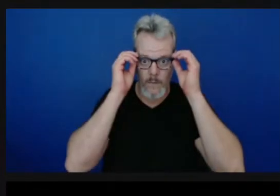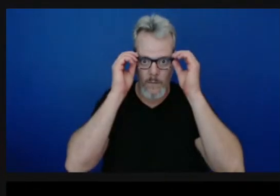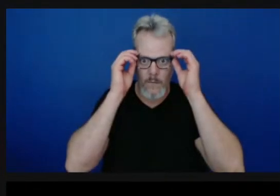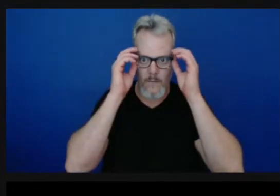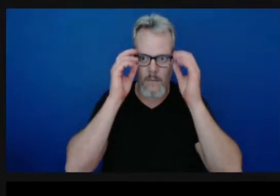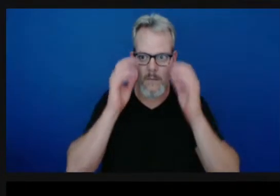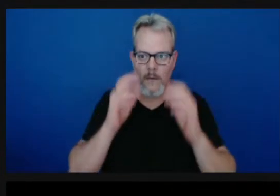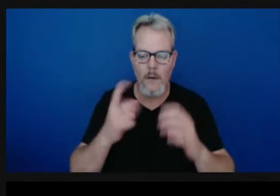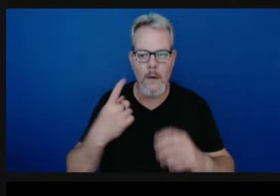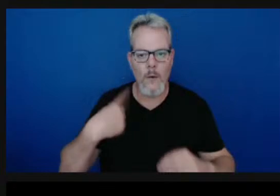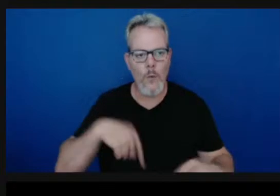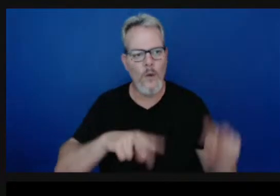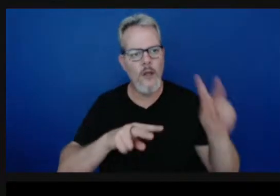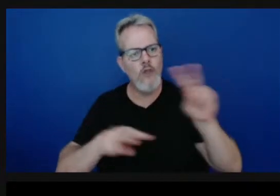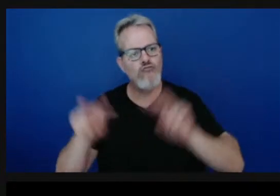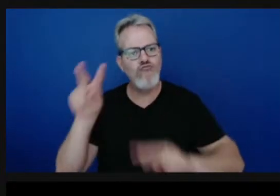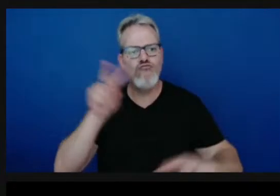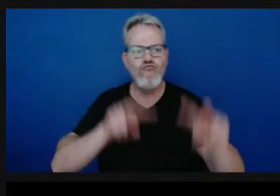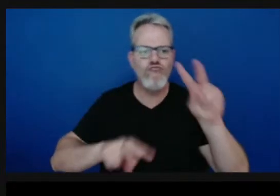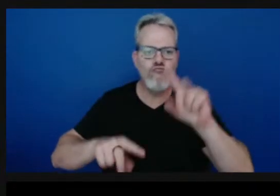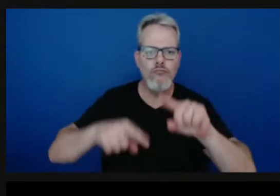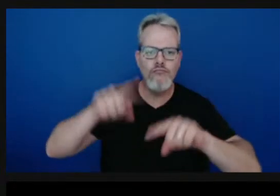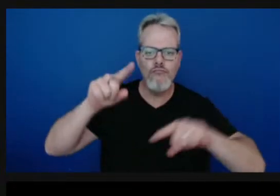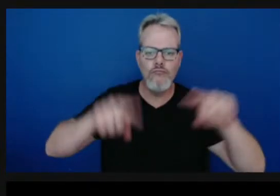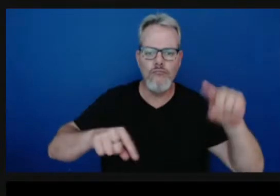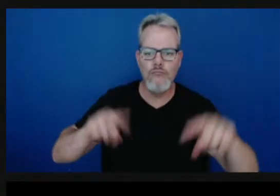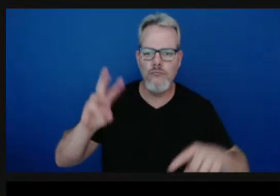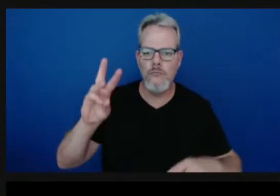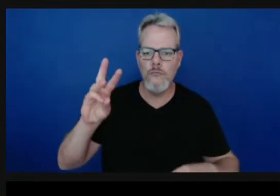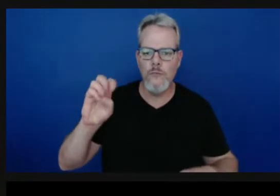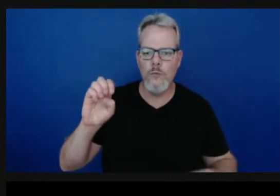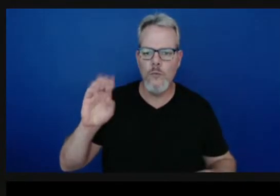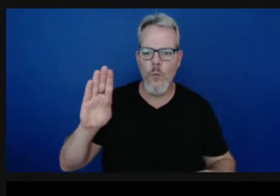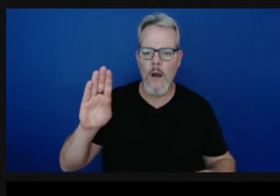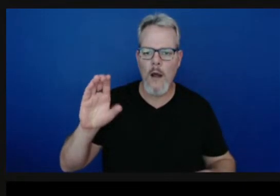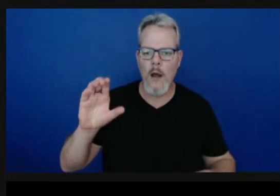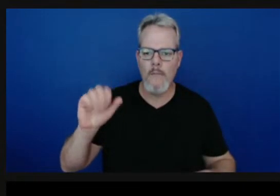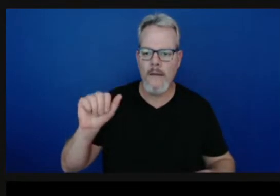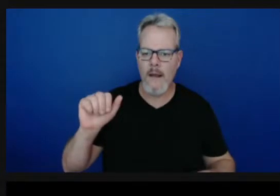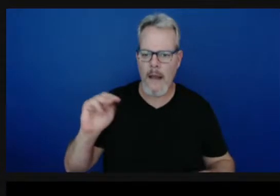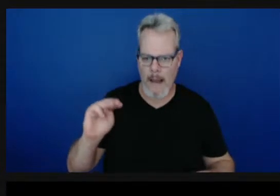peruse the webcams. There is that main image from the KW camera from earlier today.